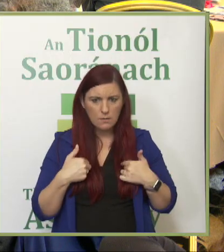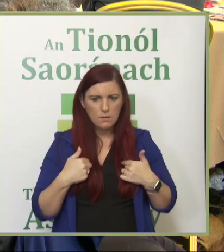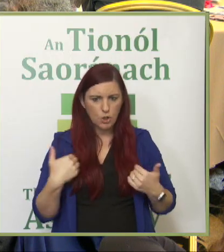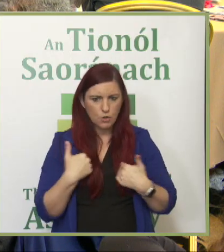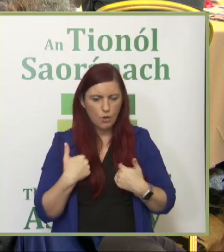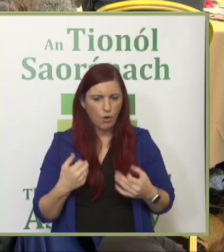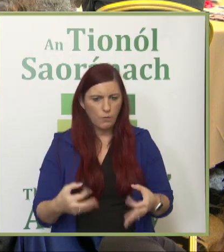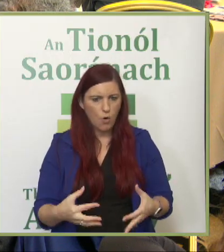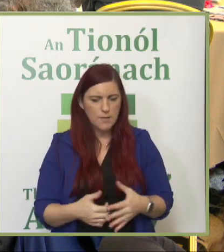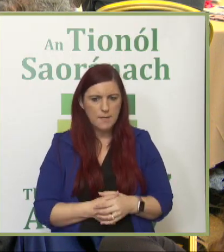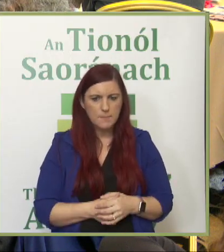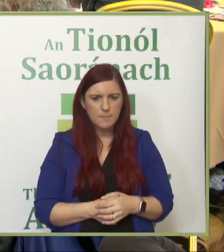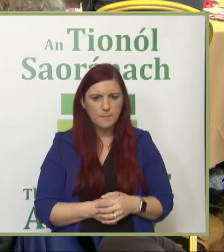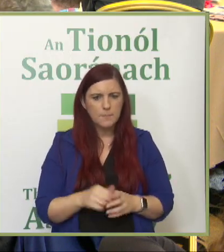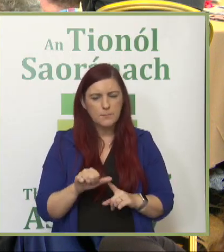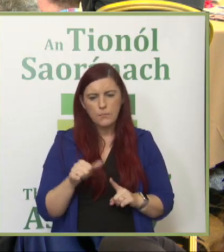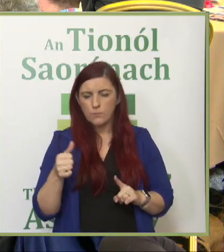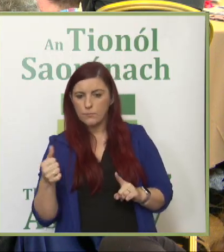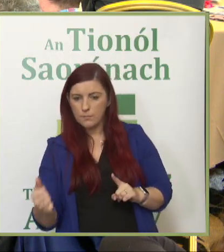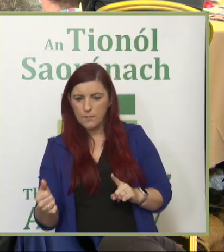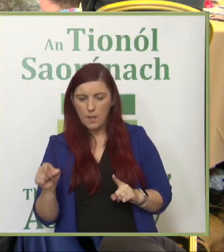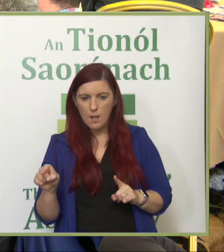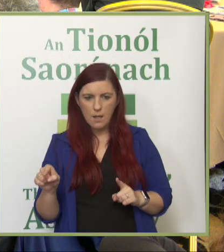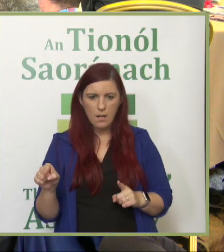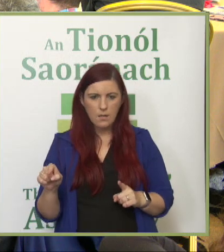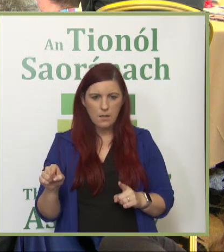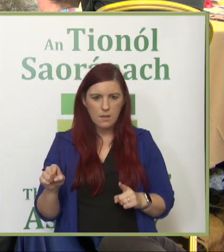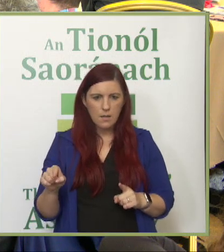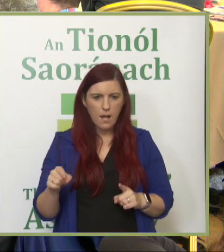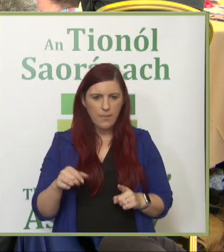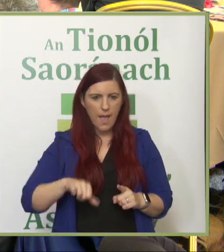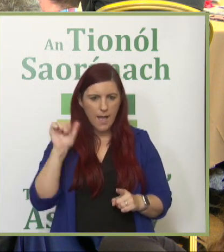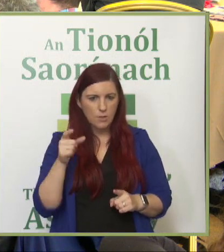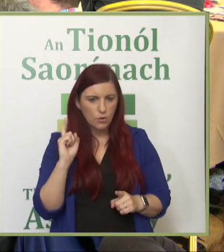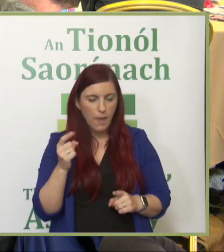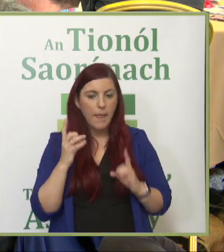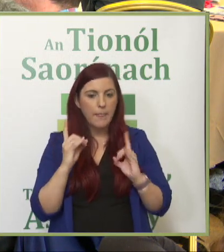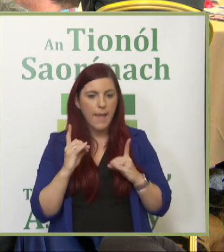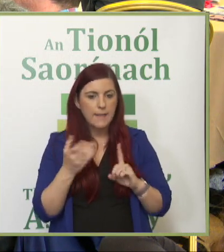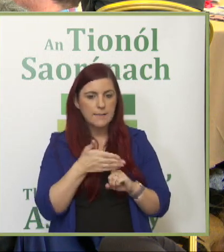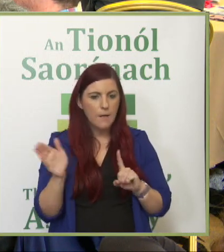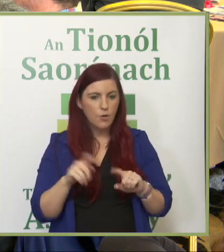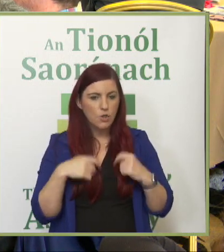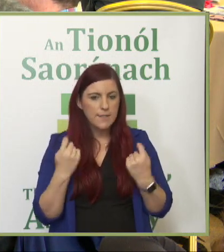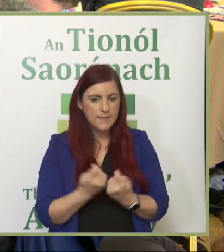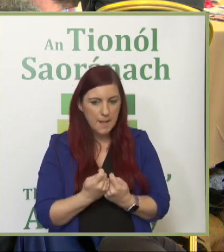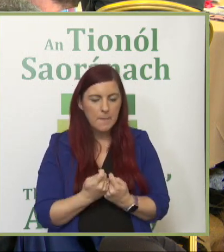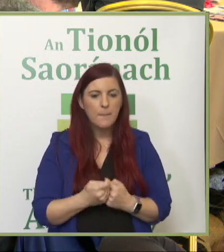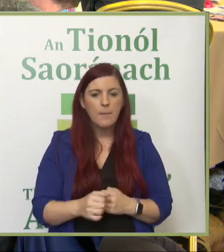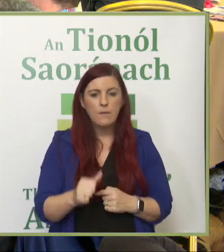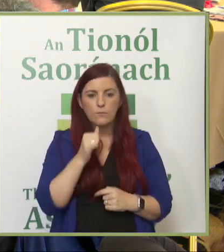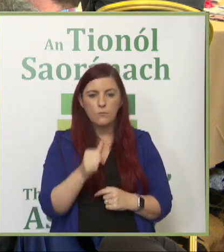And can I just come in as well, just in relation to that, in the health diversion scheme, the first